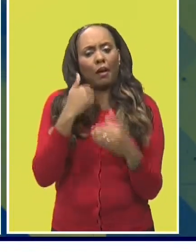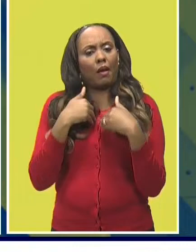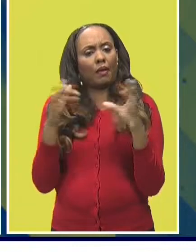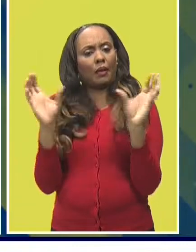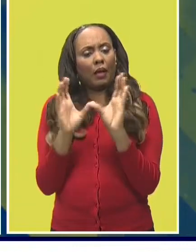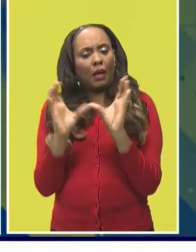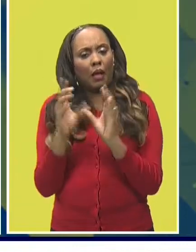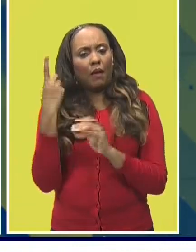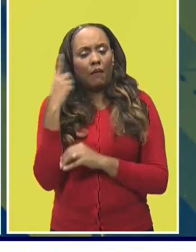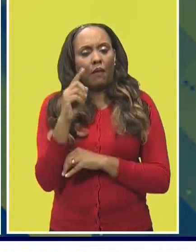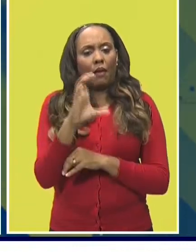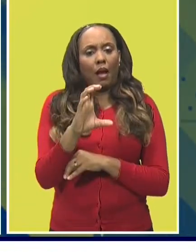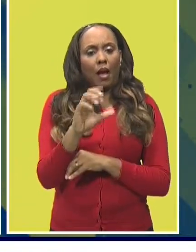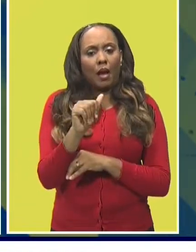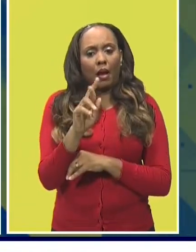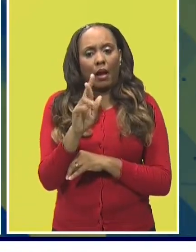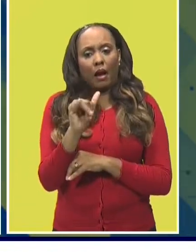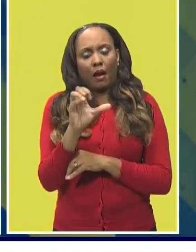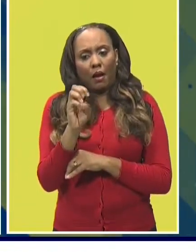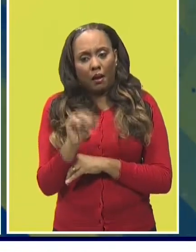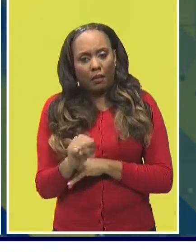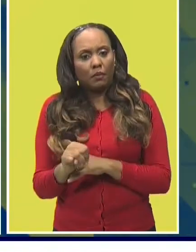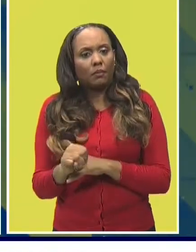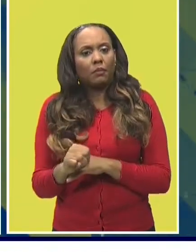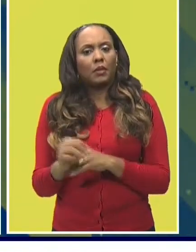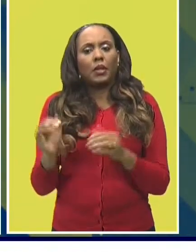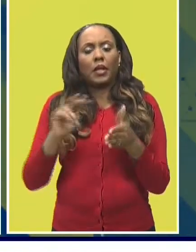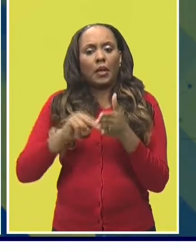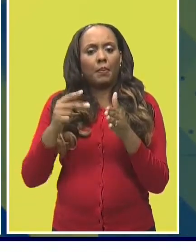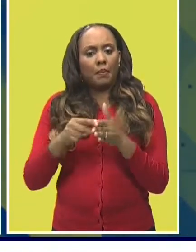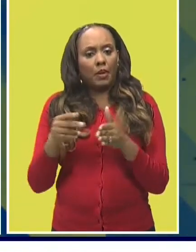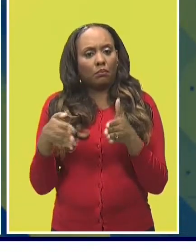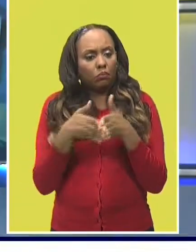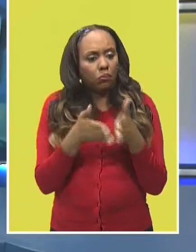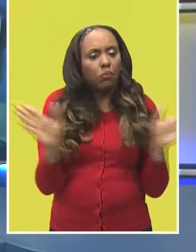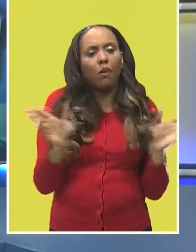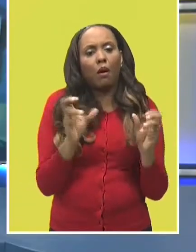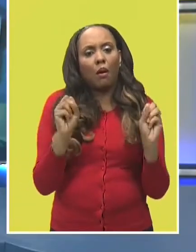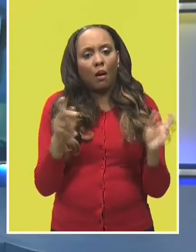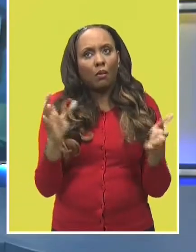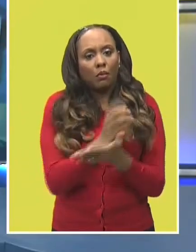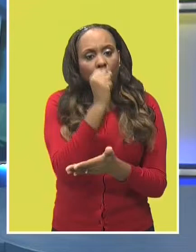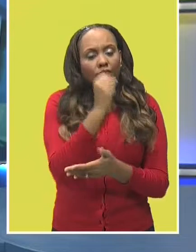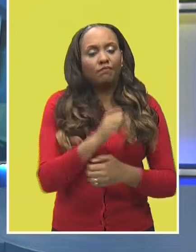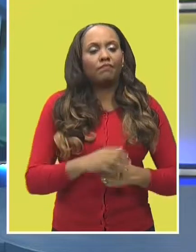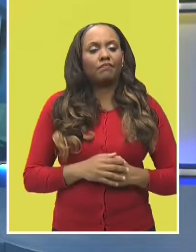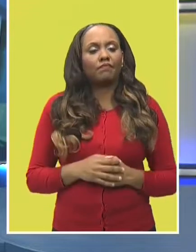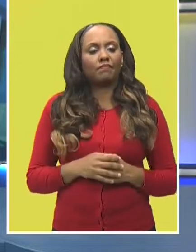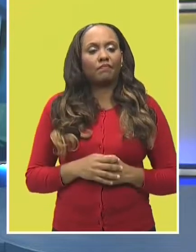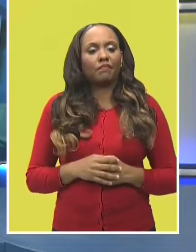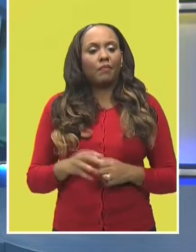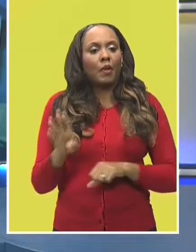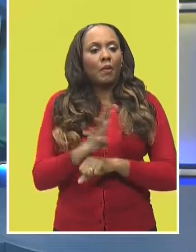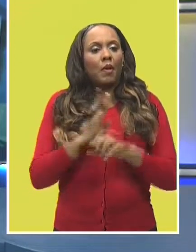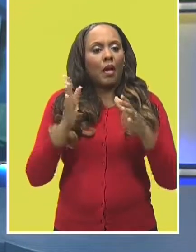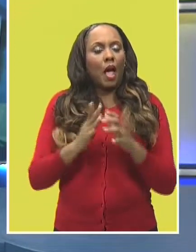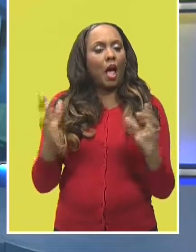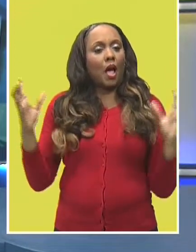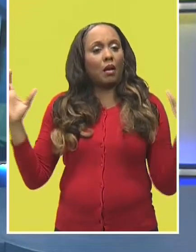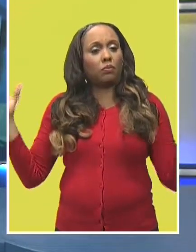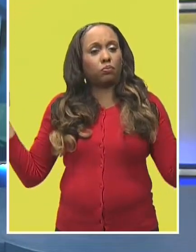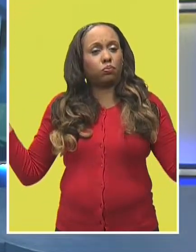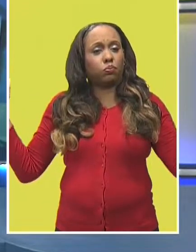and Guyana and that oil and gas industry is open to you. Barbadians coming home for